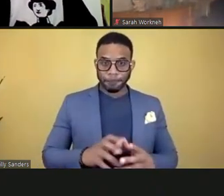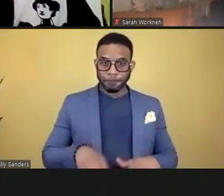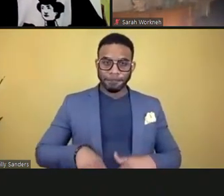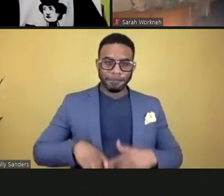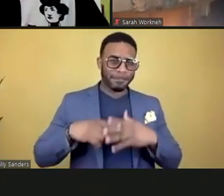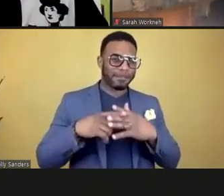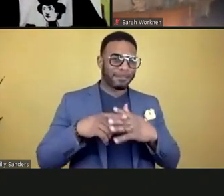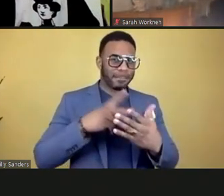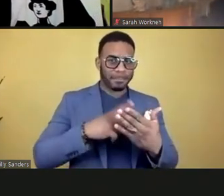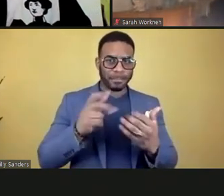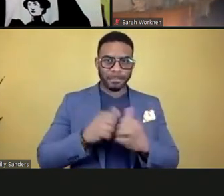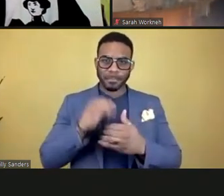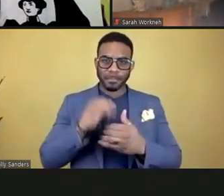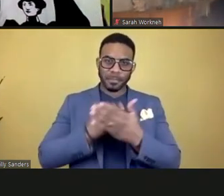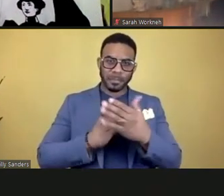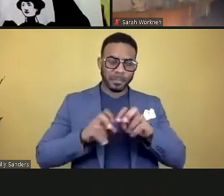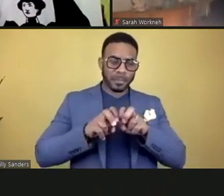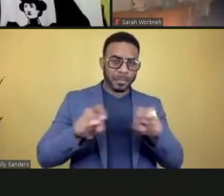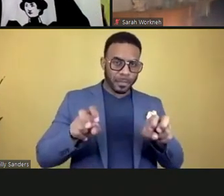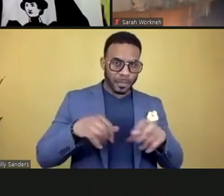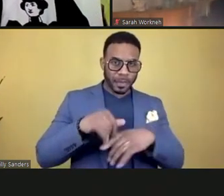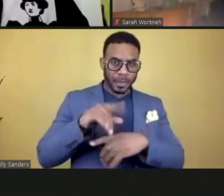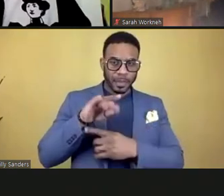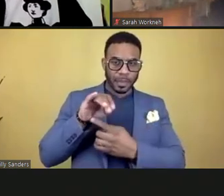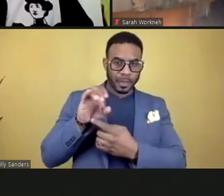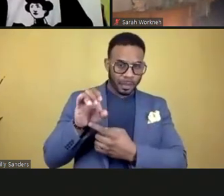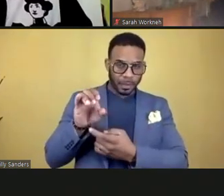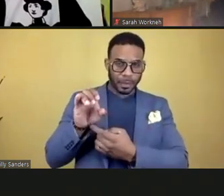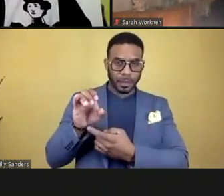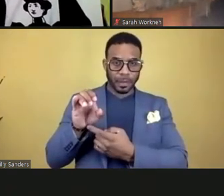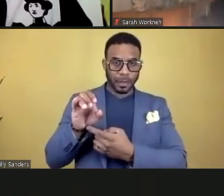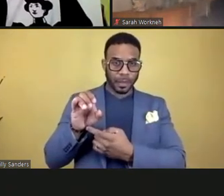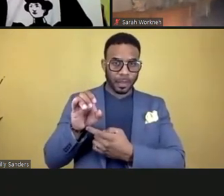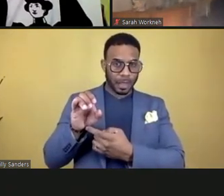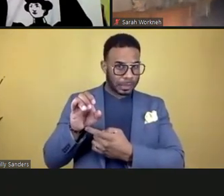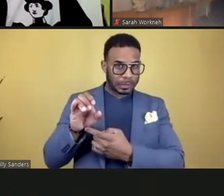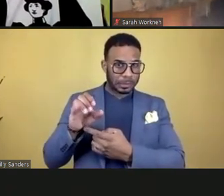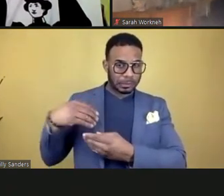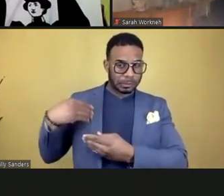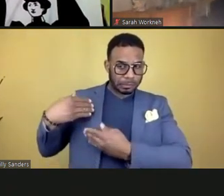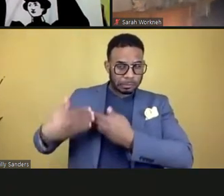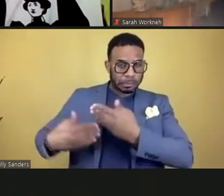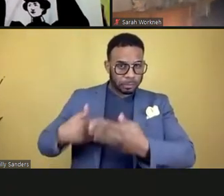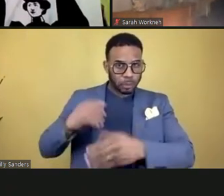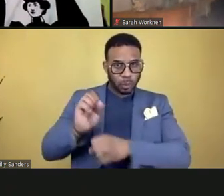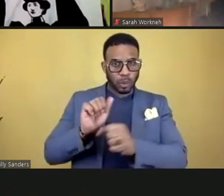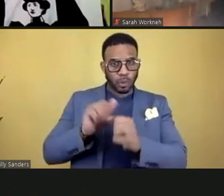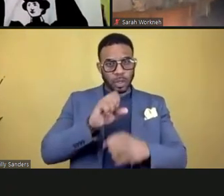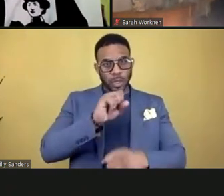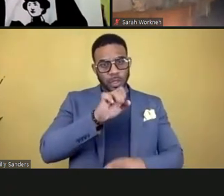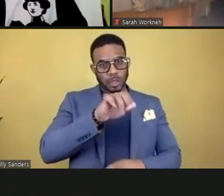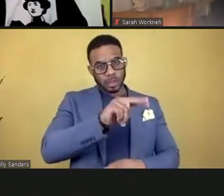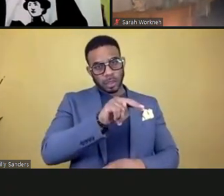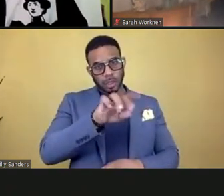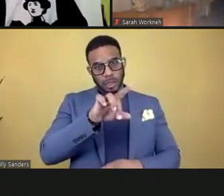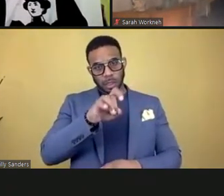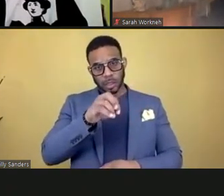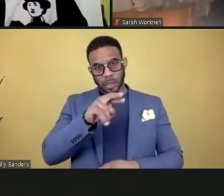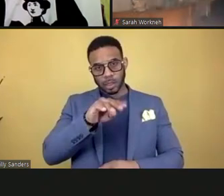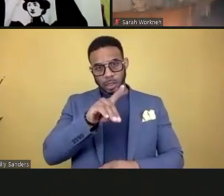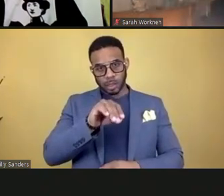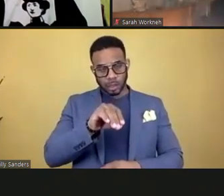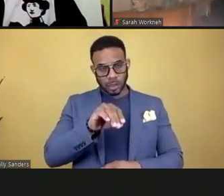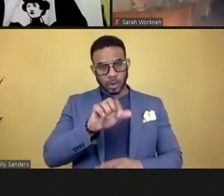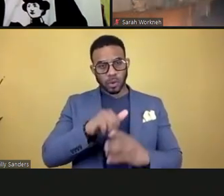the program with an artist panel in December, building off of our work with Sean Leonardo, whose exhibition, Breath of